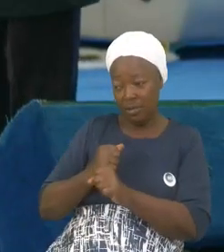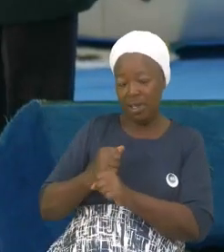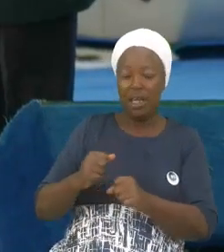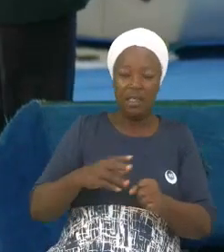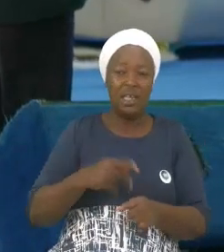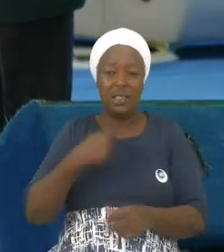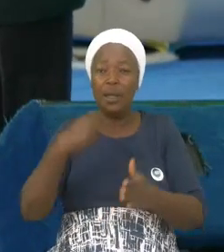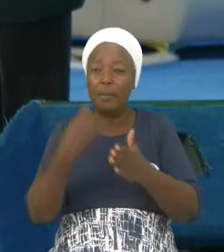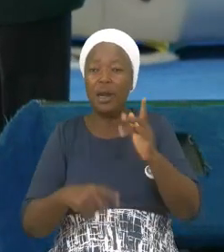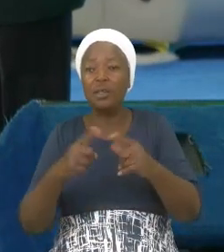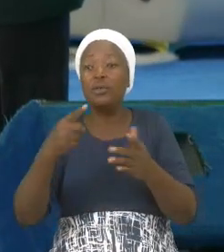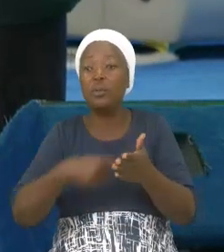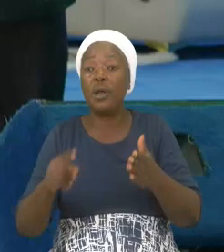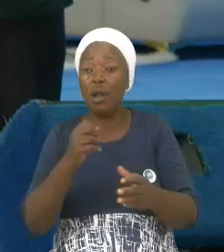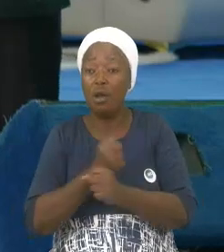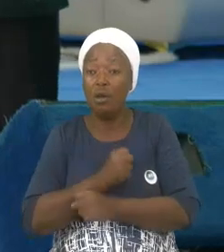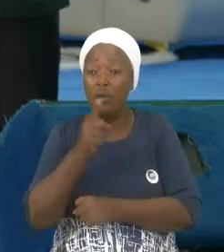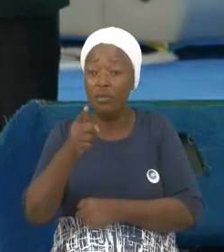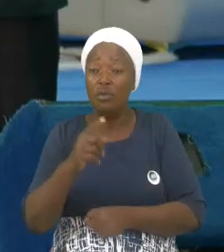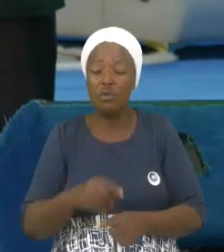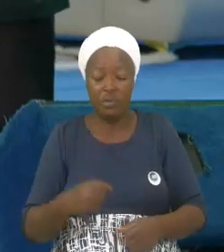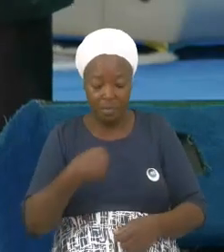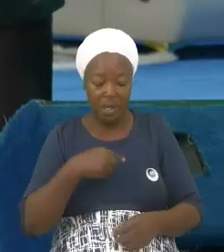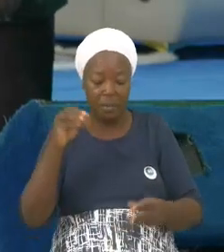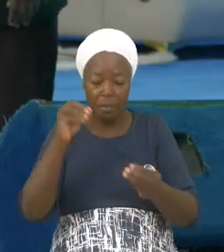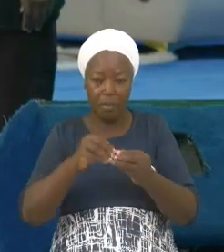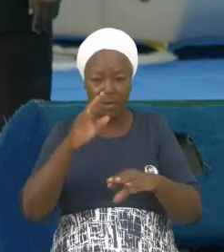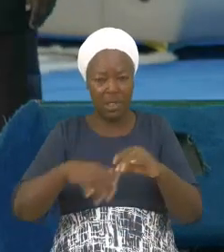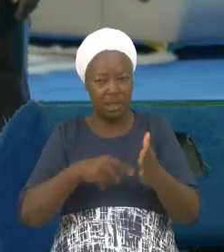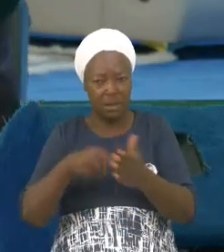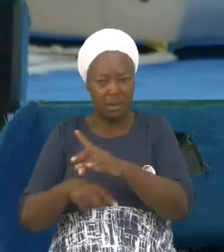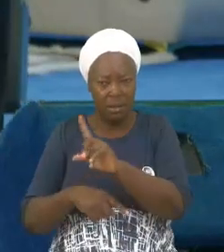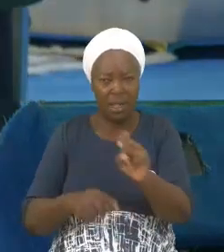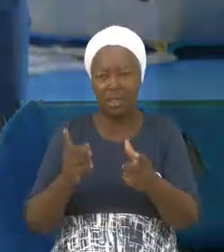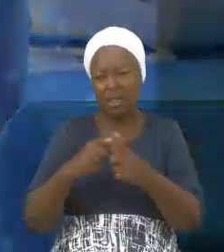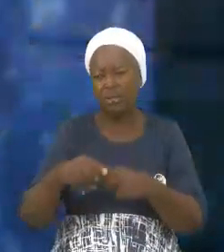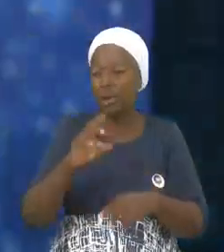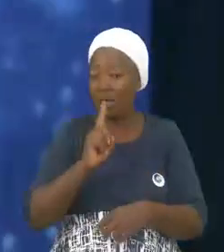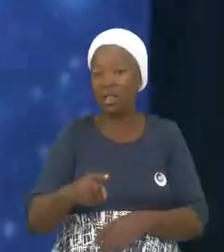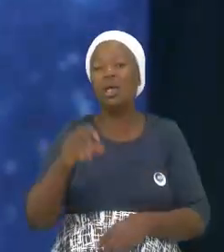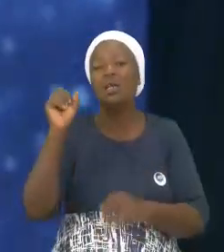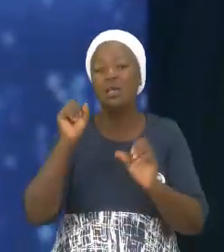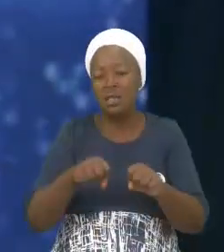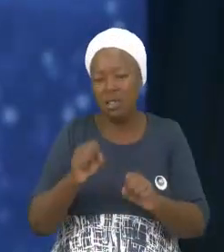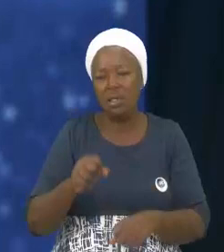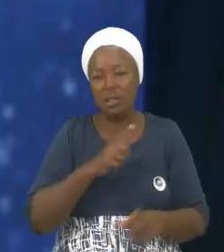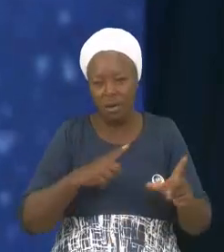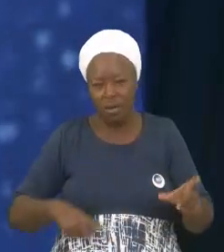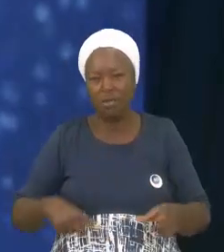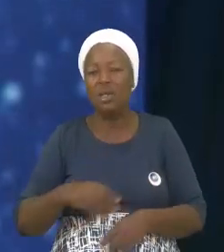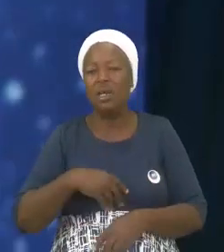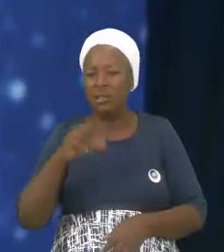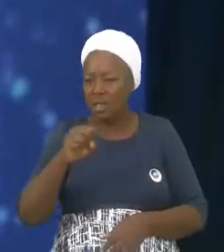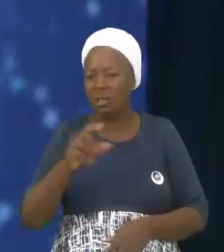thou me more than these? And then you say, yes, Lord. And you forsake that and you come to the Lord. A